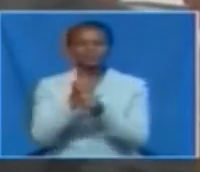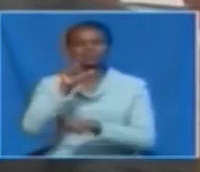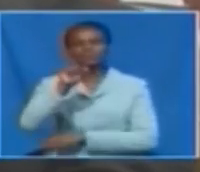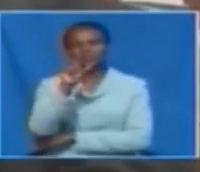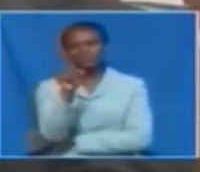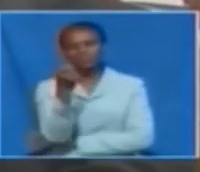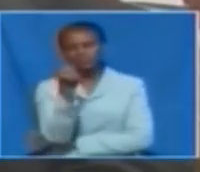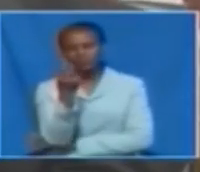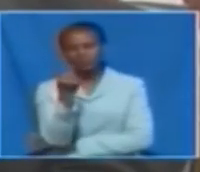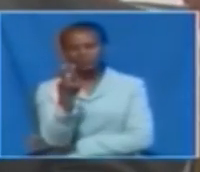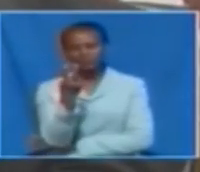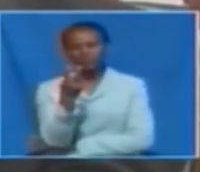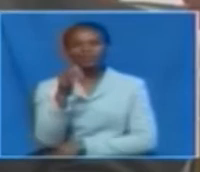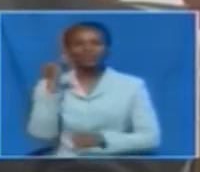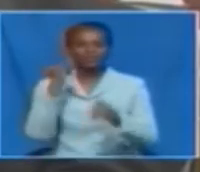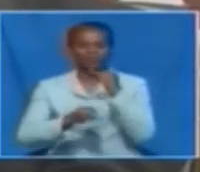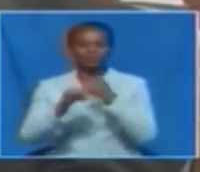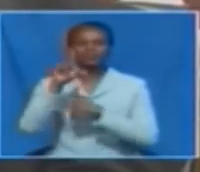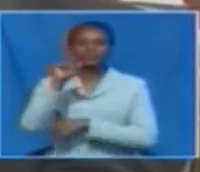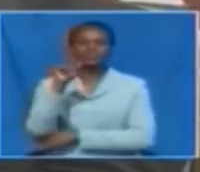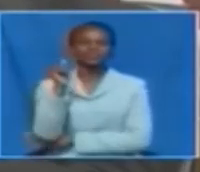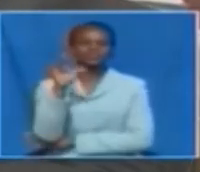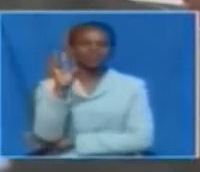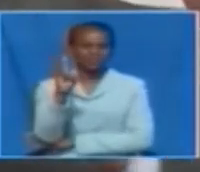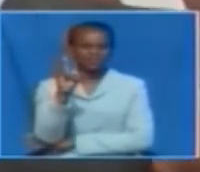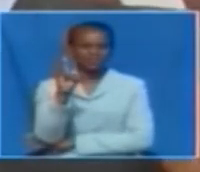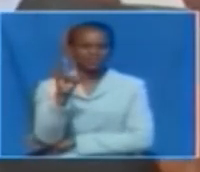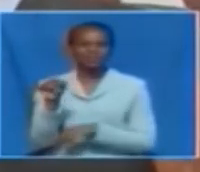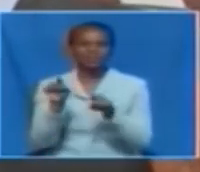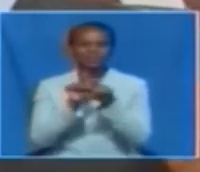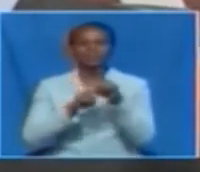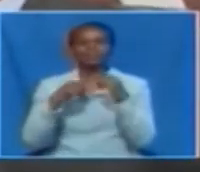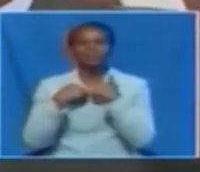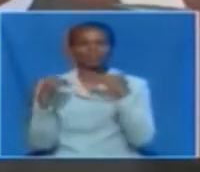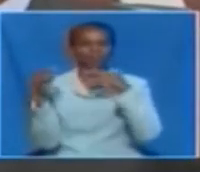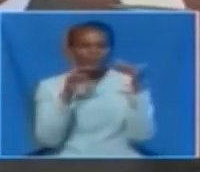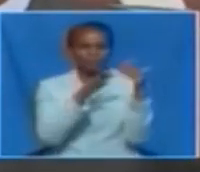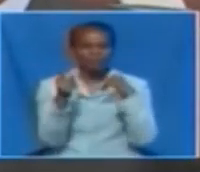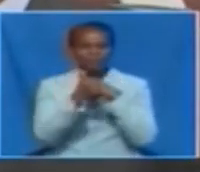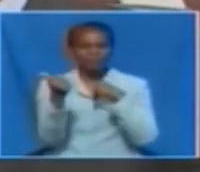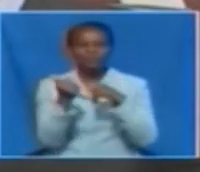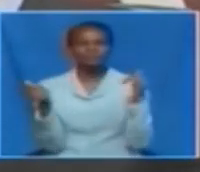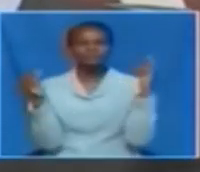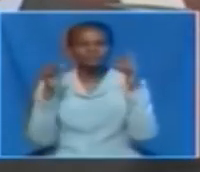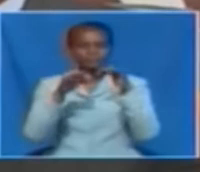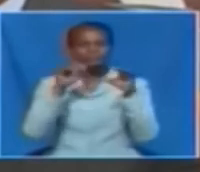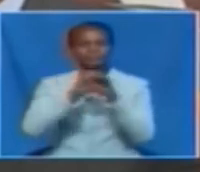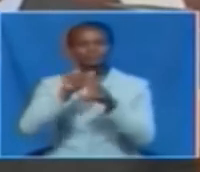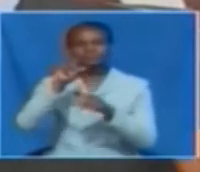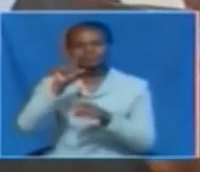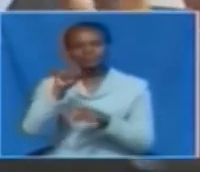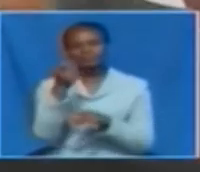2012, expires in 2017. There's an argument that the other regular convention was in